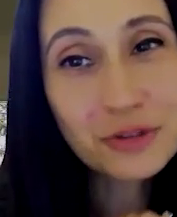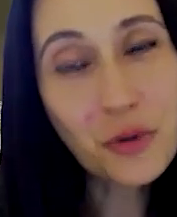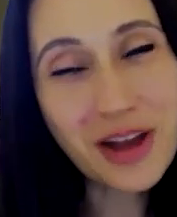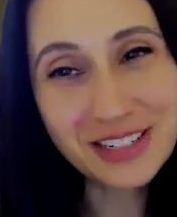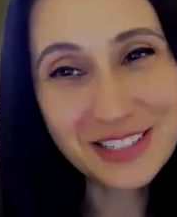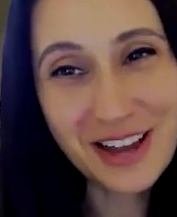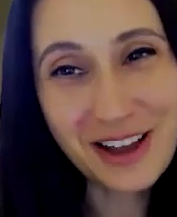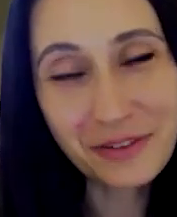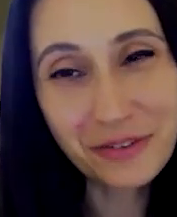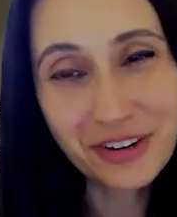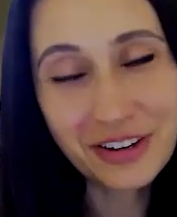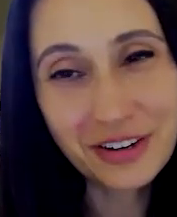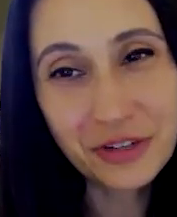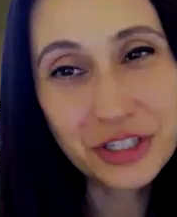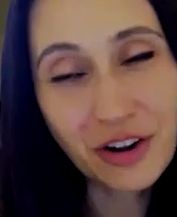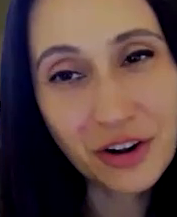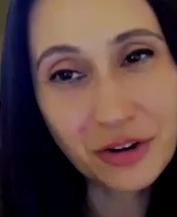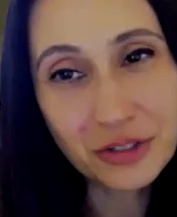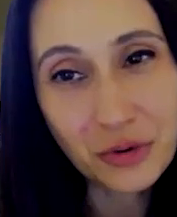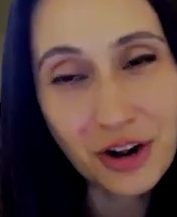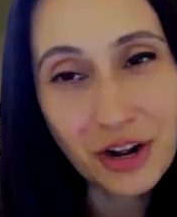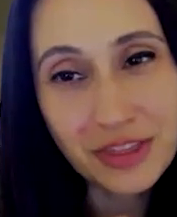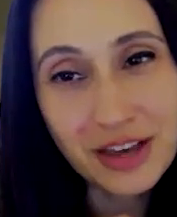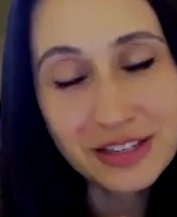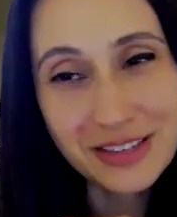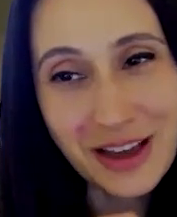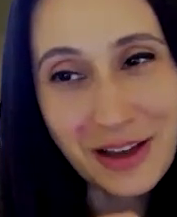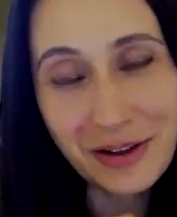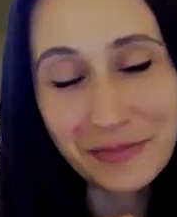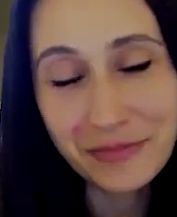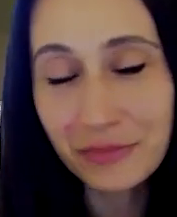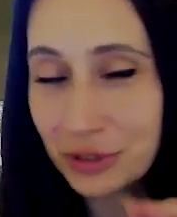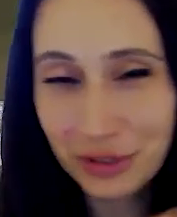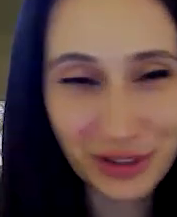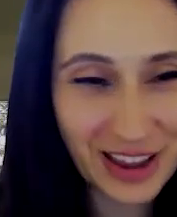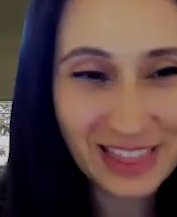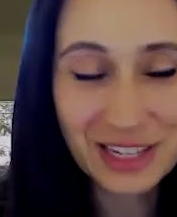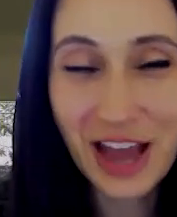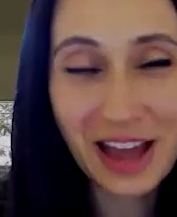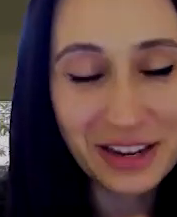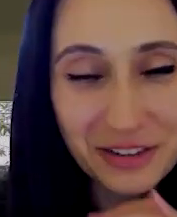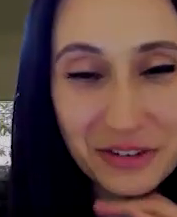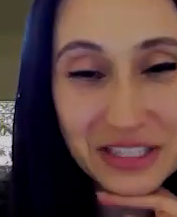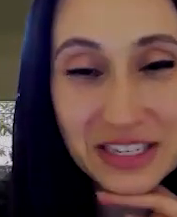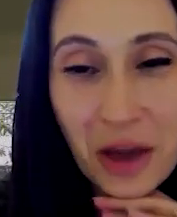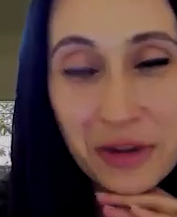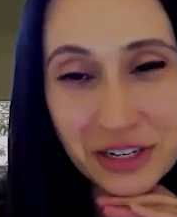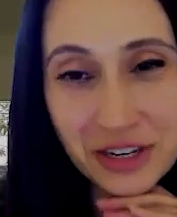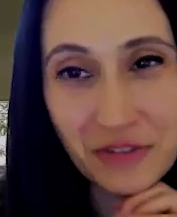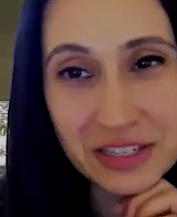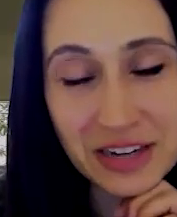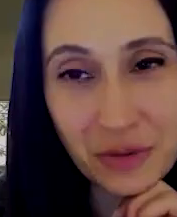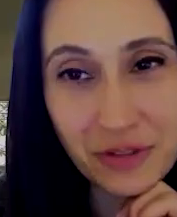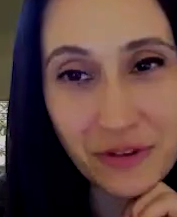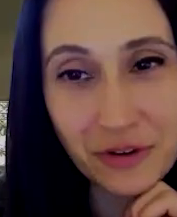Thank you so much for sharing your story with us. Just looking at the chat, you can see how much